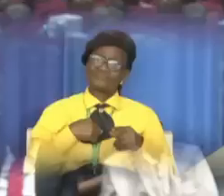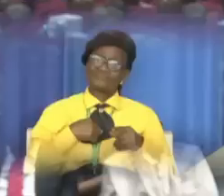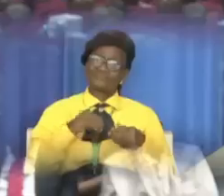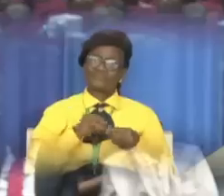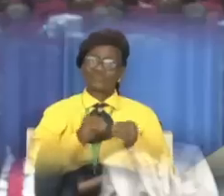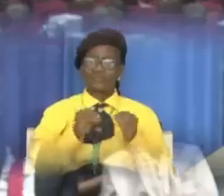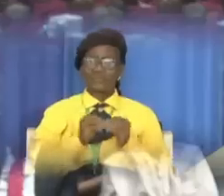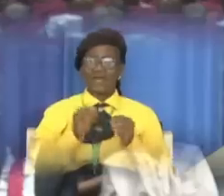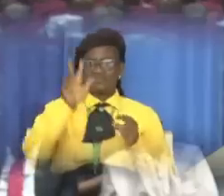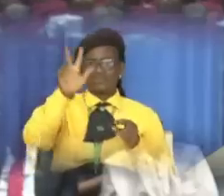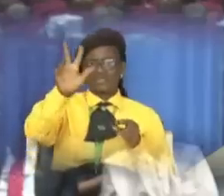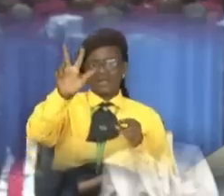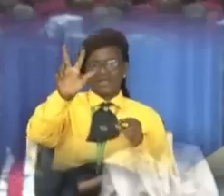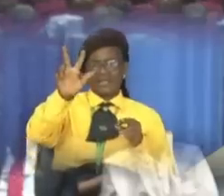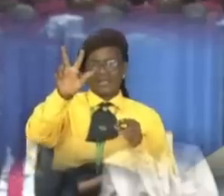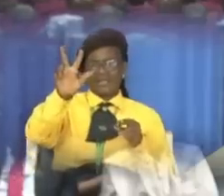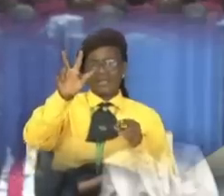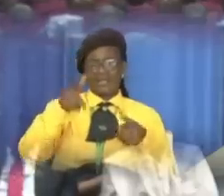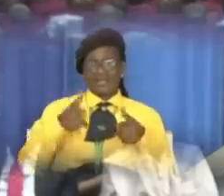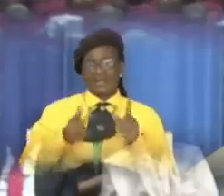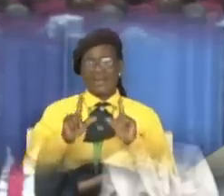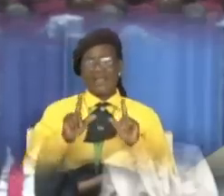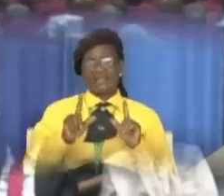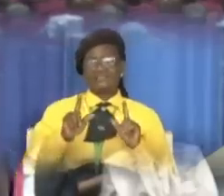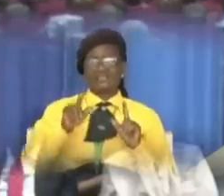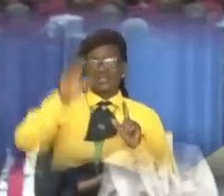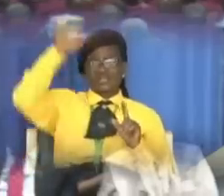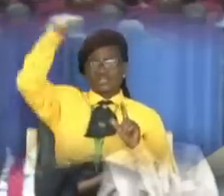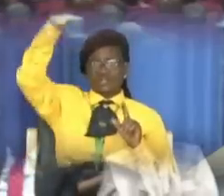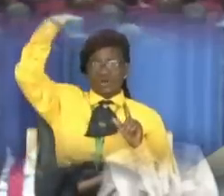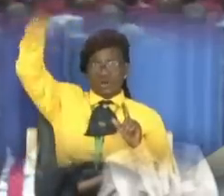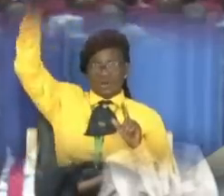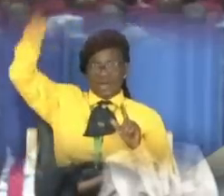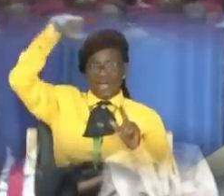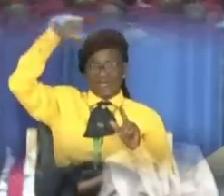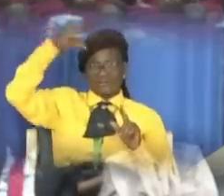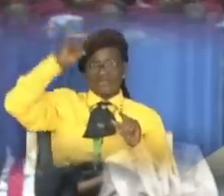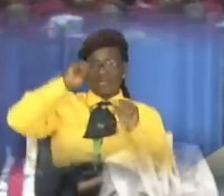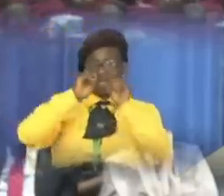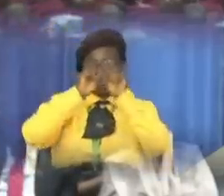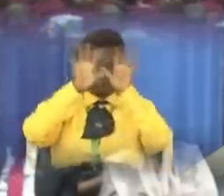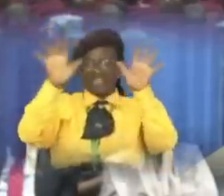Number 3, let your light shine through me.